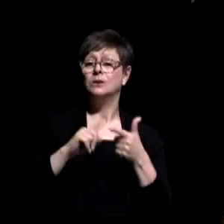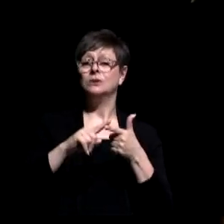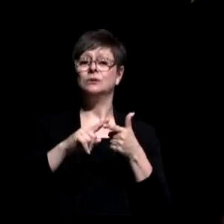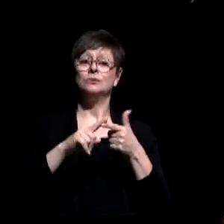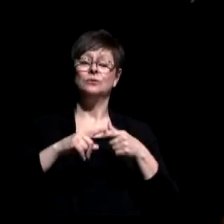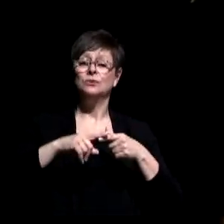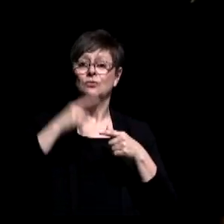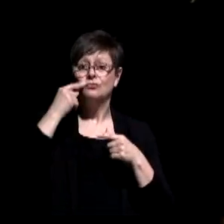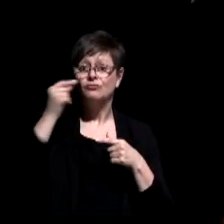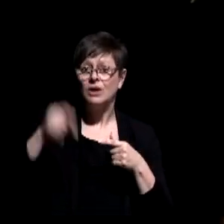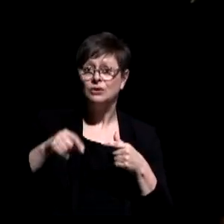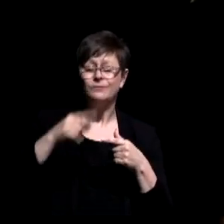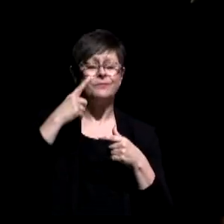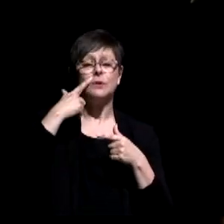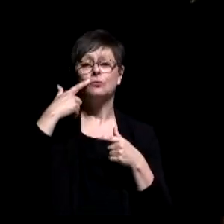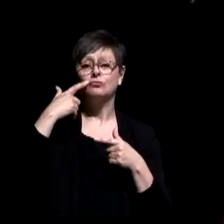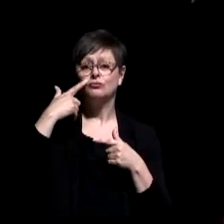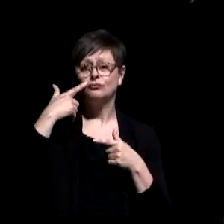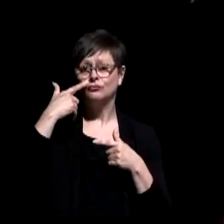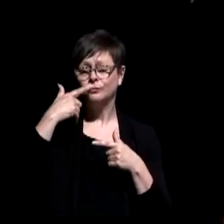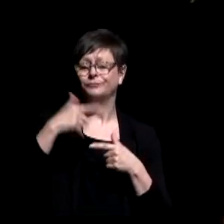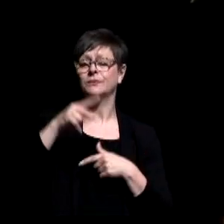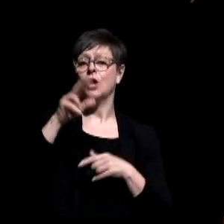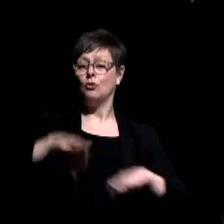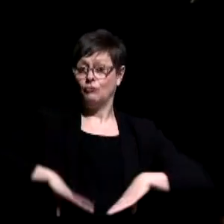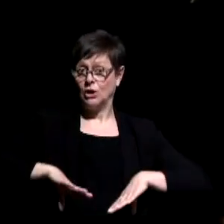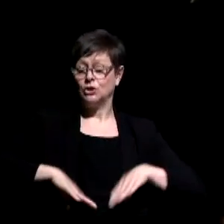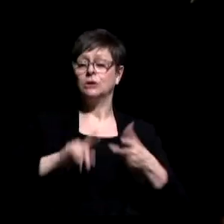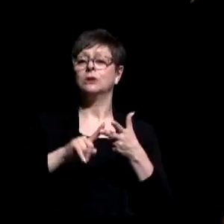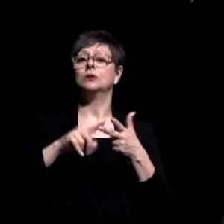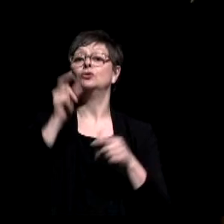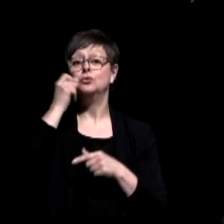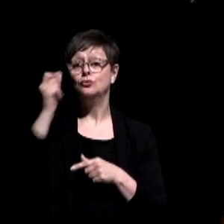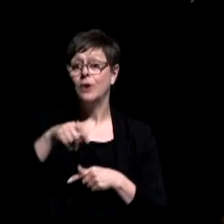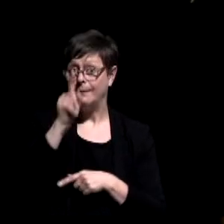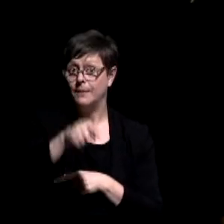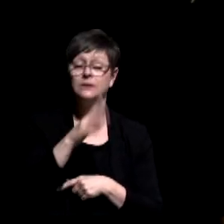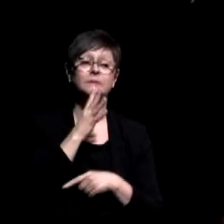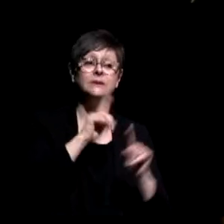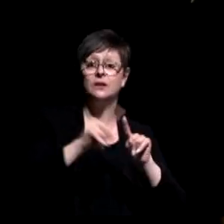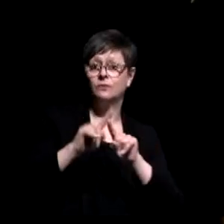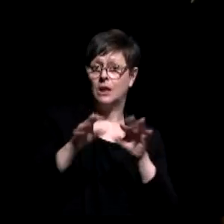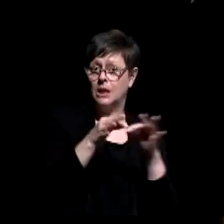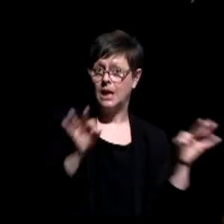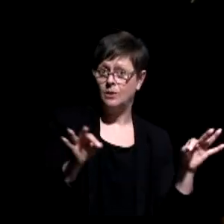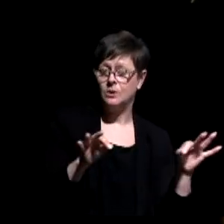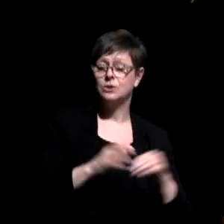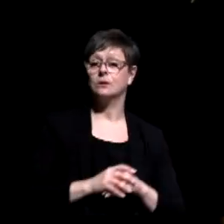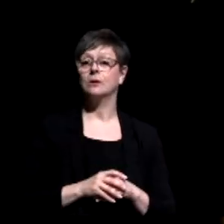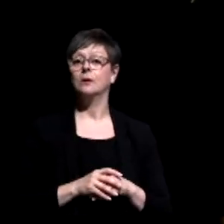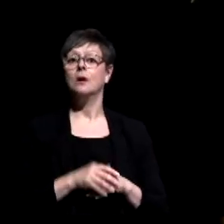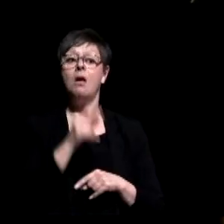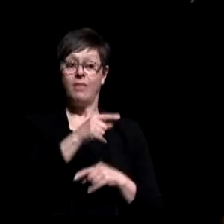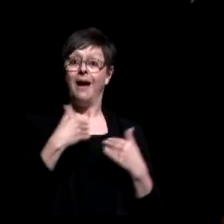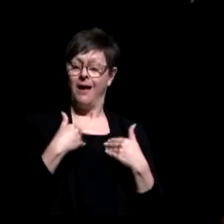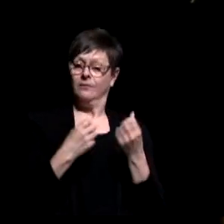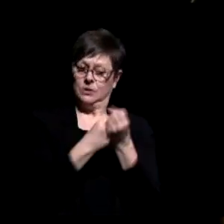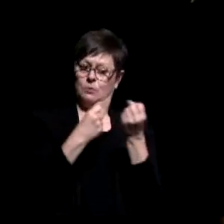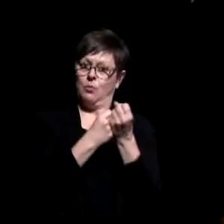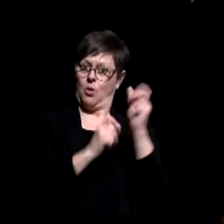this communication. The team's scope of work included setting up the on-site support